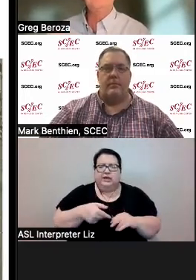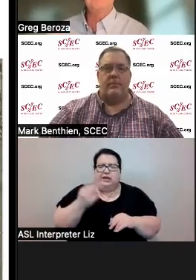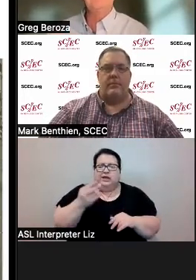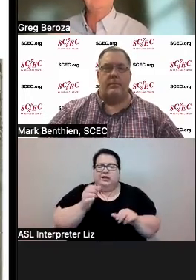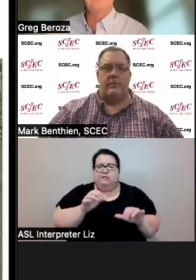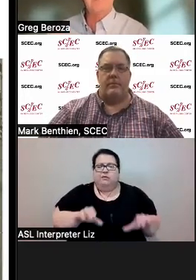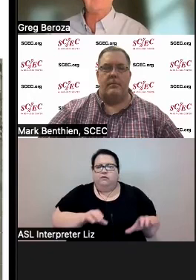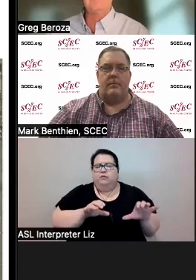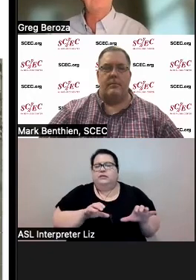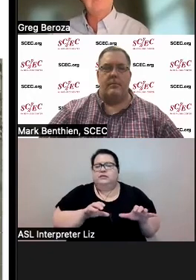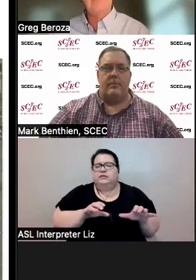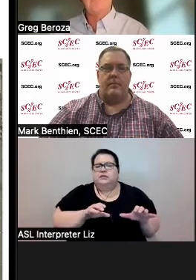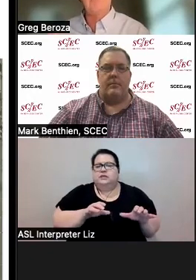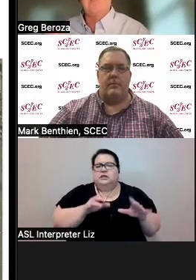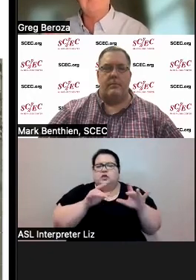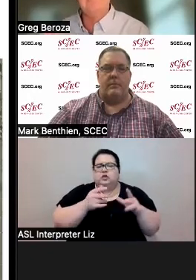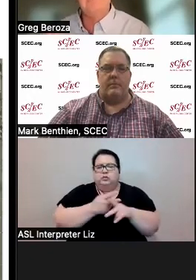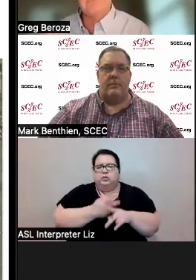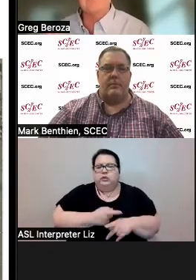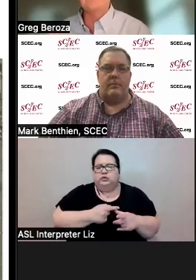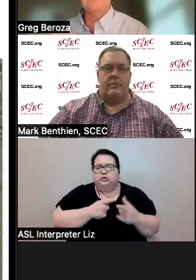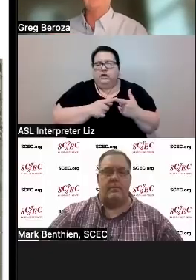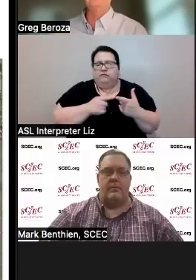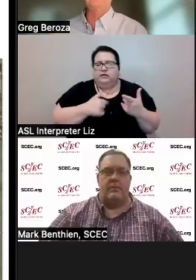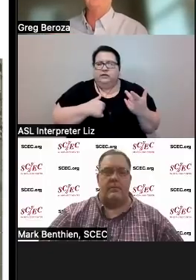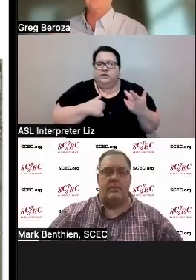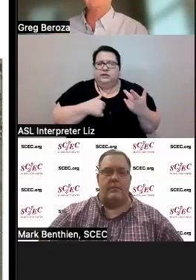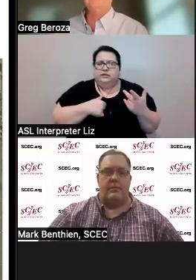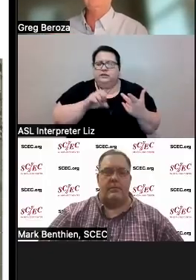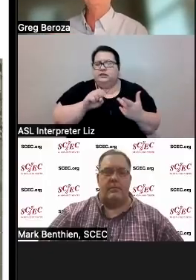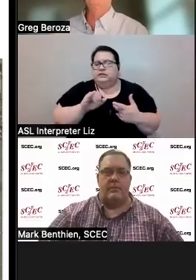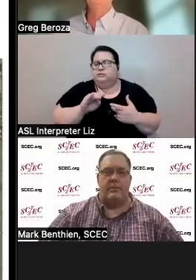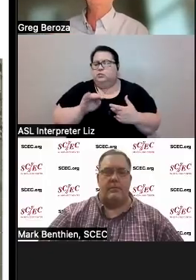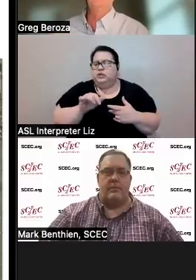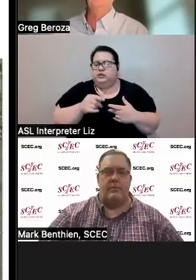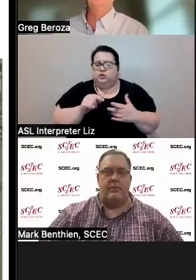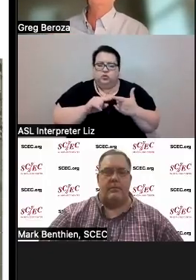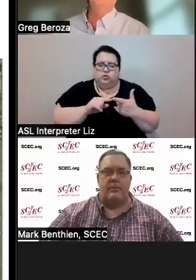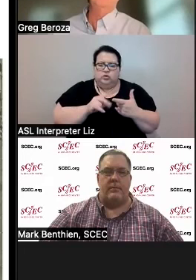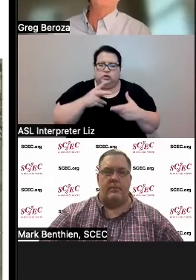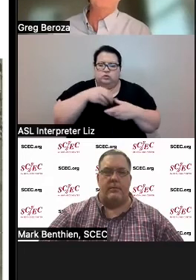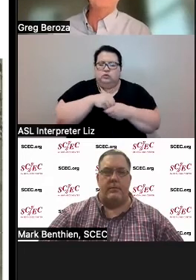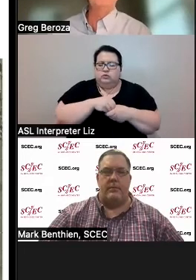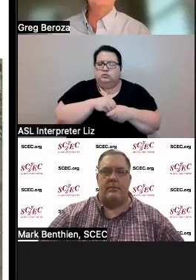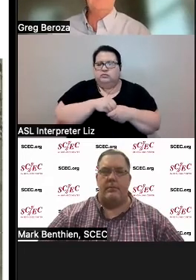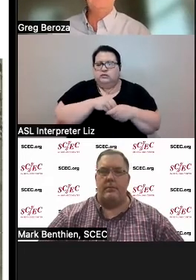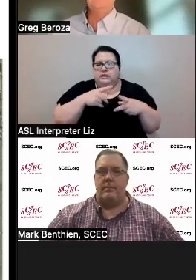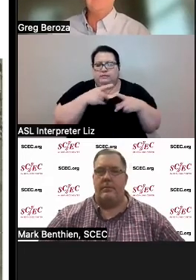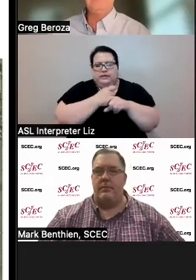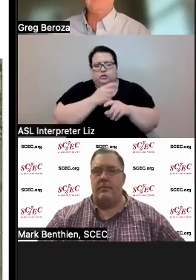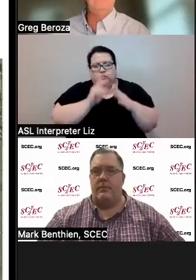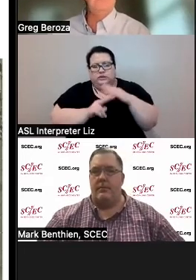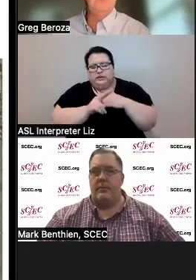computing simulations allow us to incorporate realistic geologic complexity to predict the strength